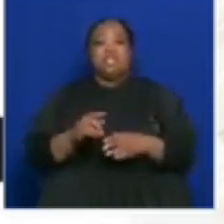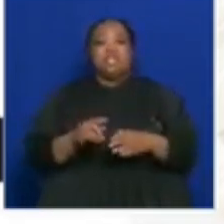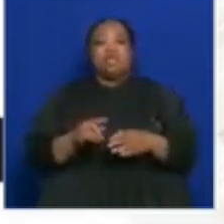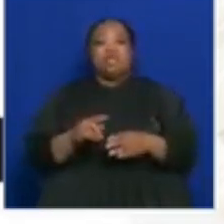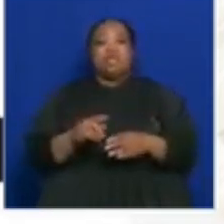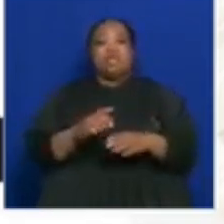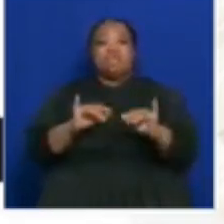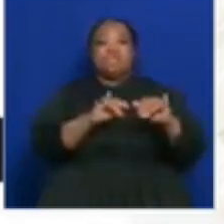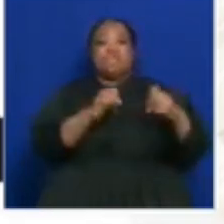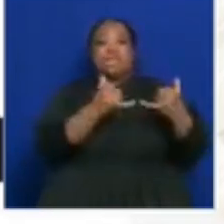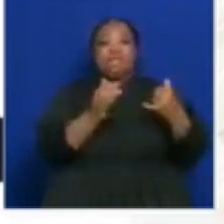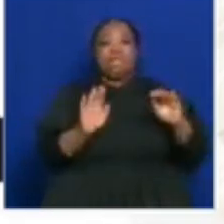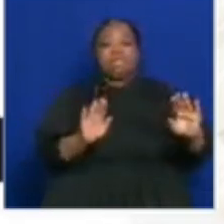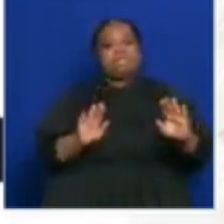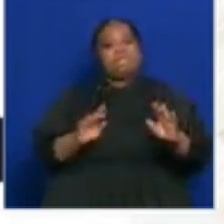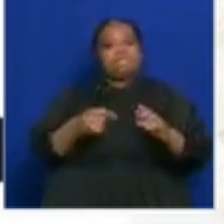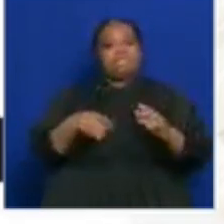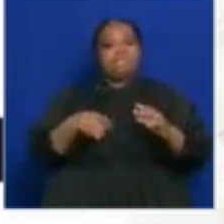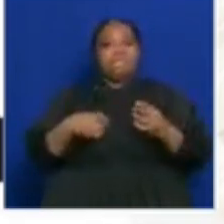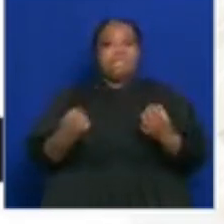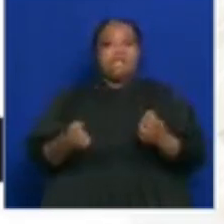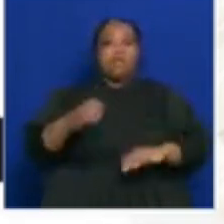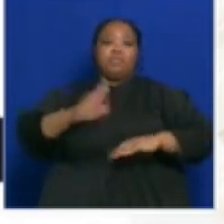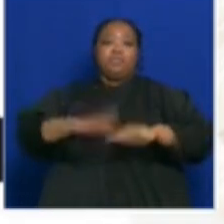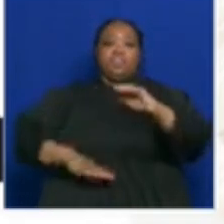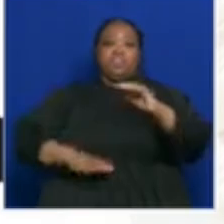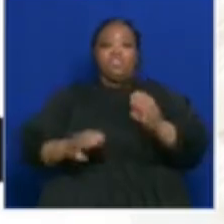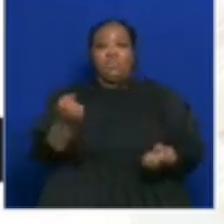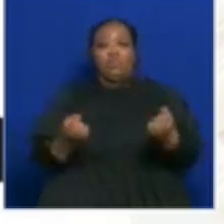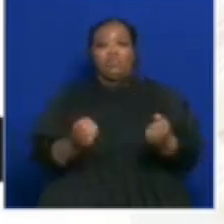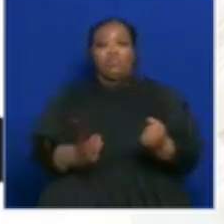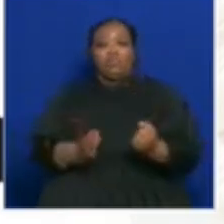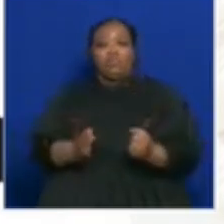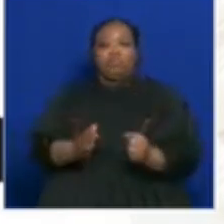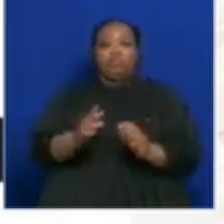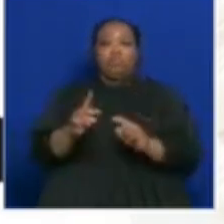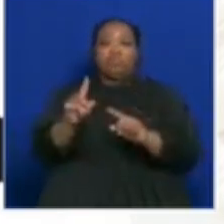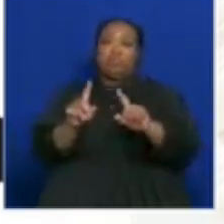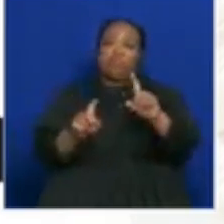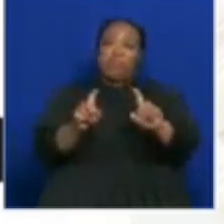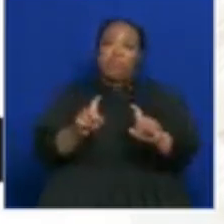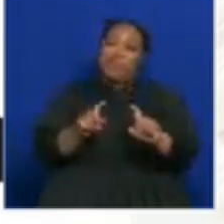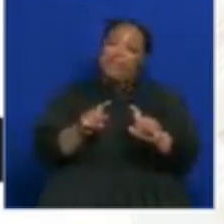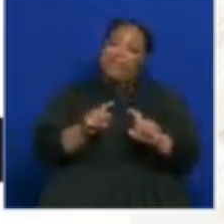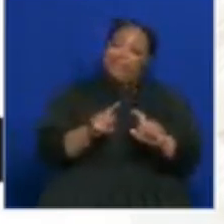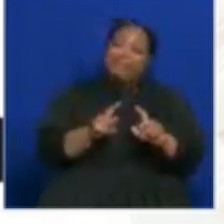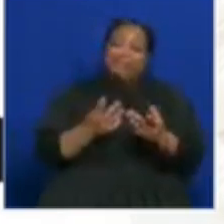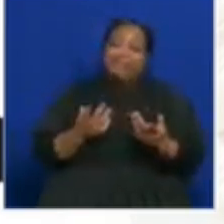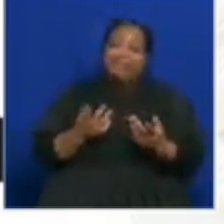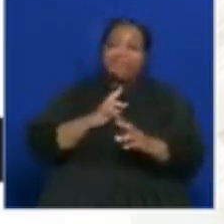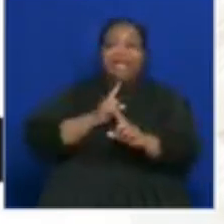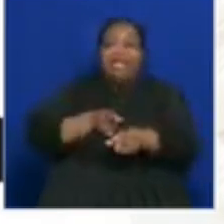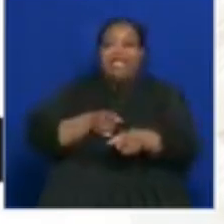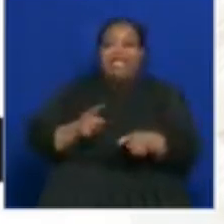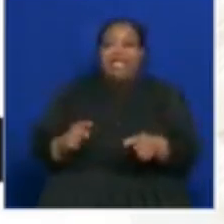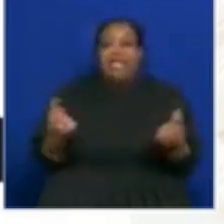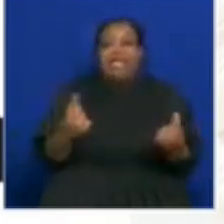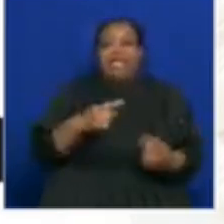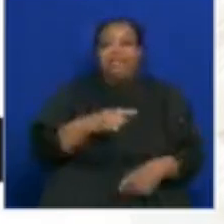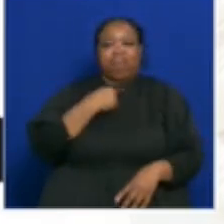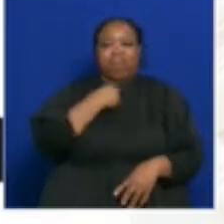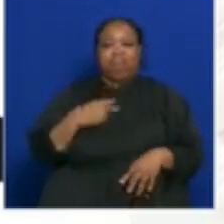I'm unable to comment on the question posed on the paragraph under reply, and the basis is that I do not wish to incriminate